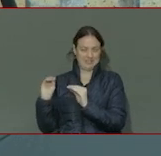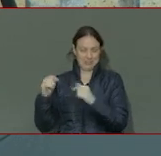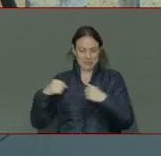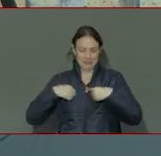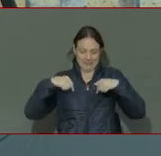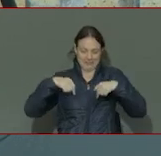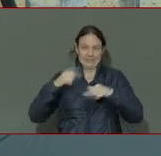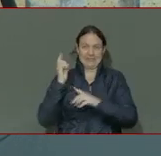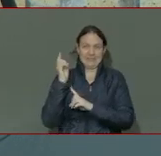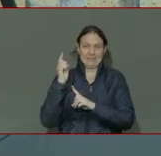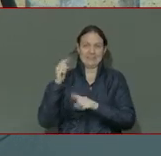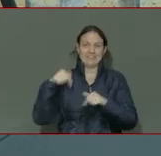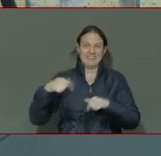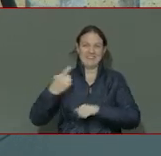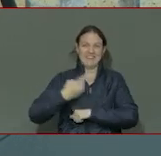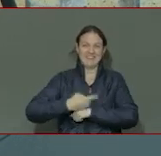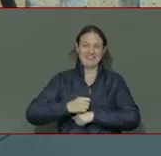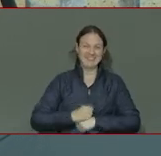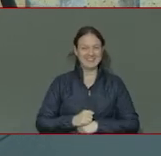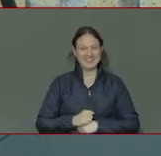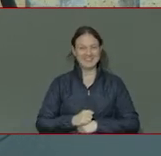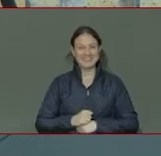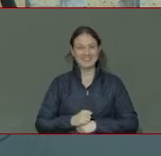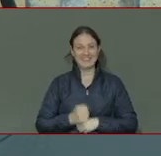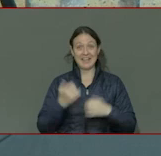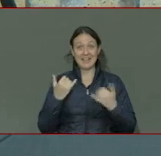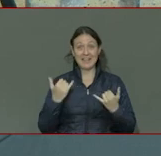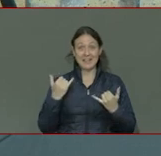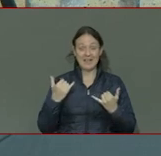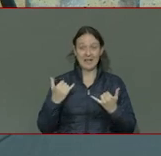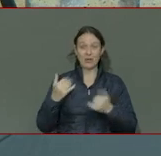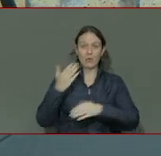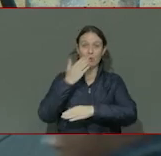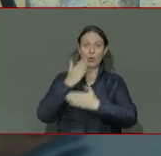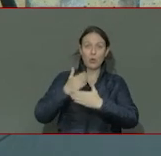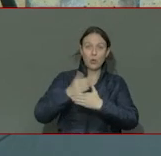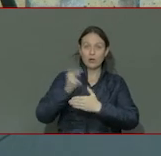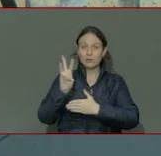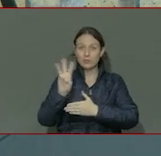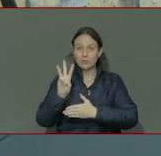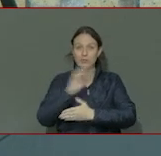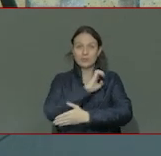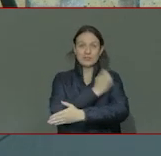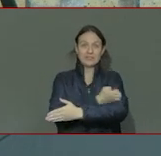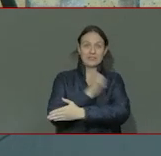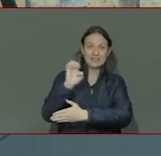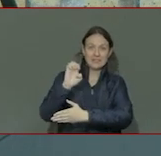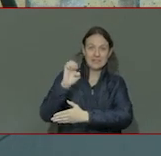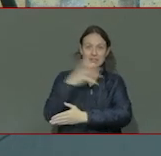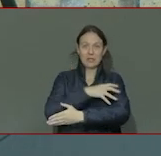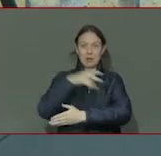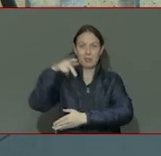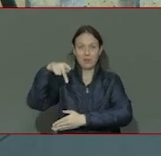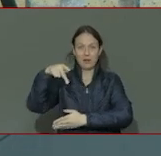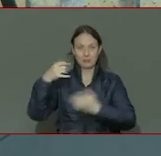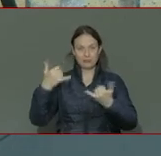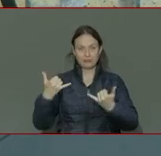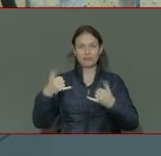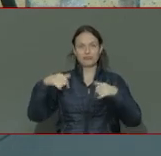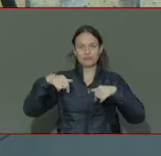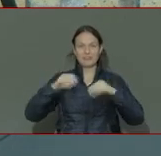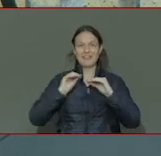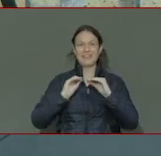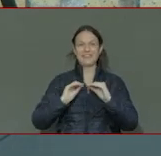And it's my privilege to give you work, energy and power. But I must really congratulate you. You are